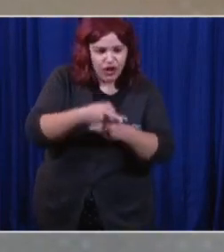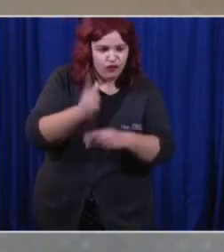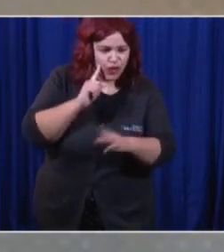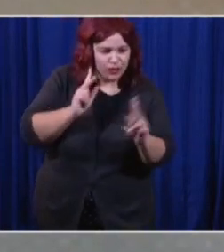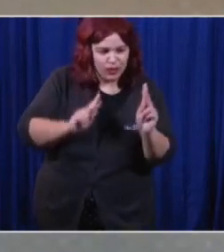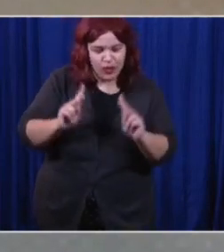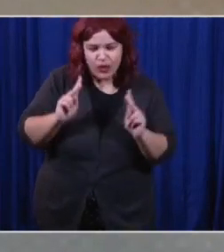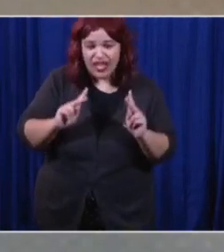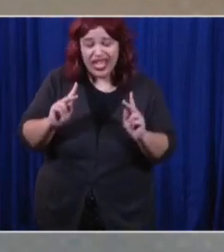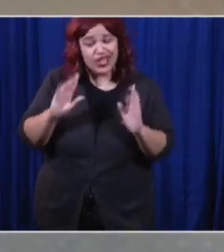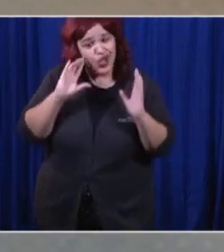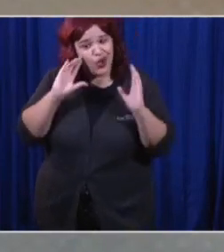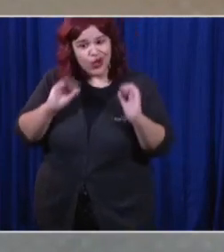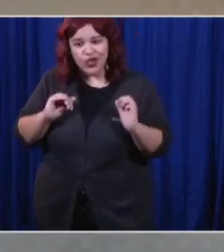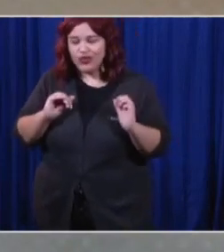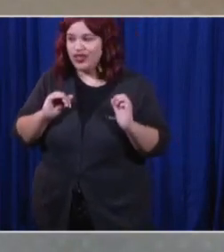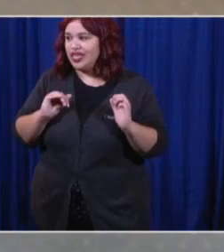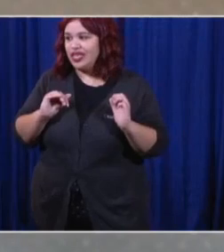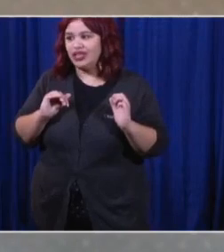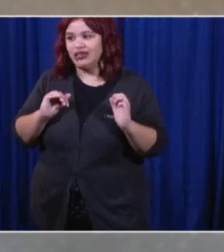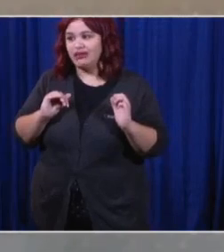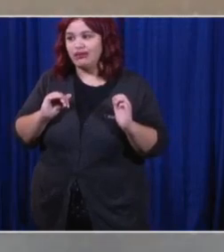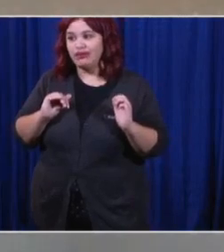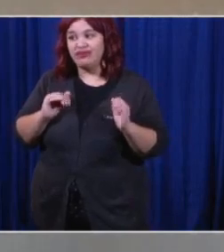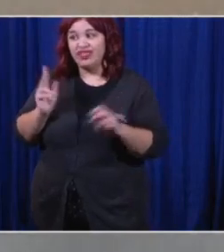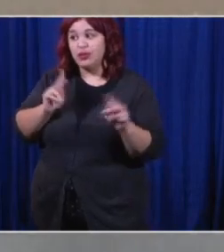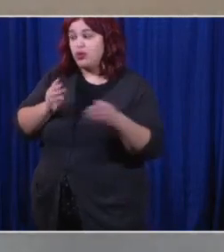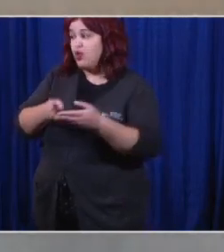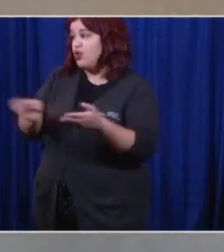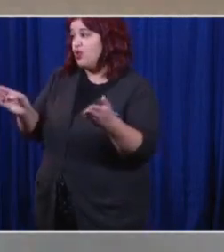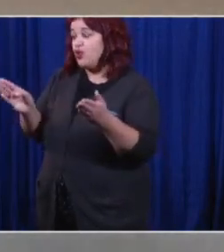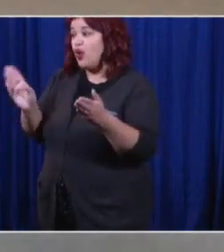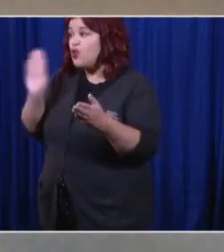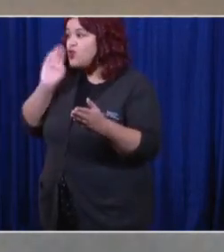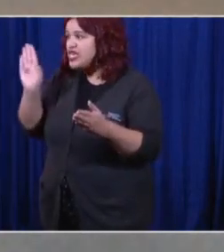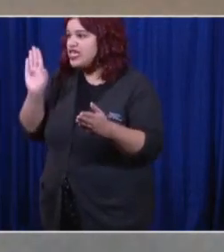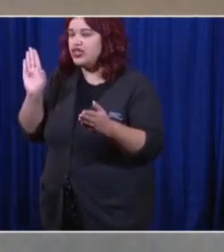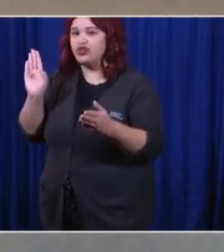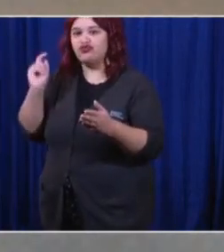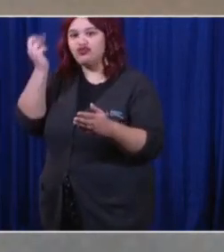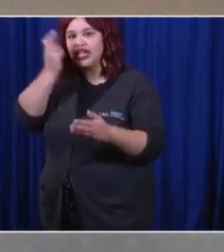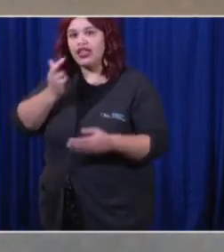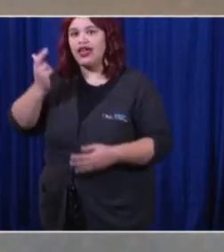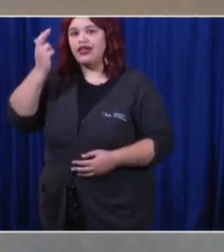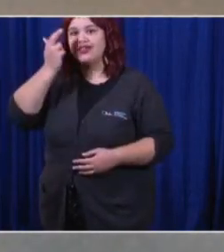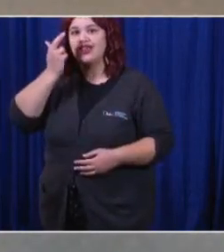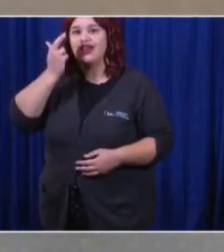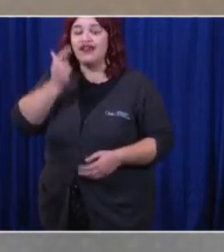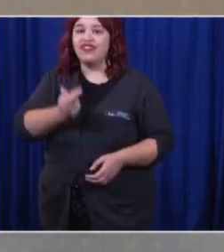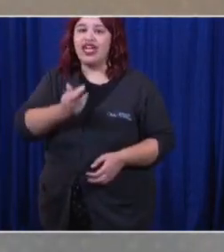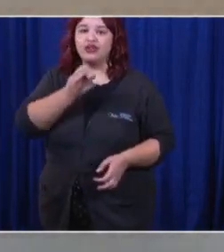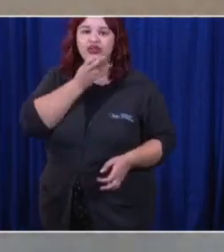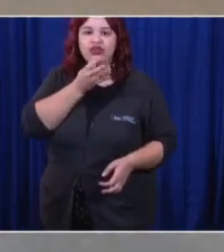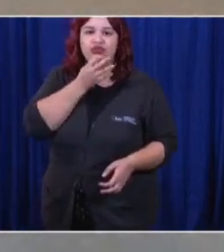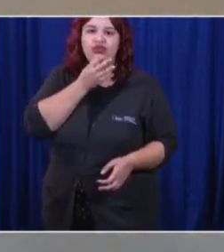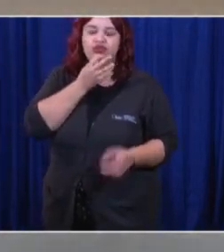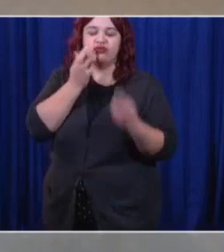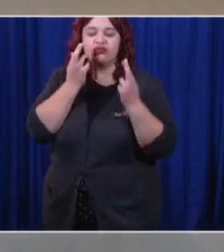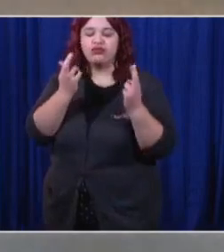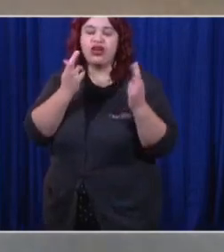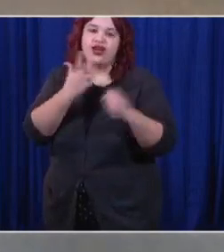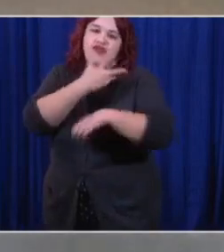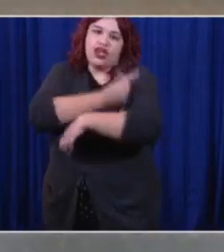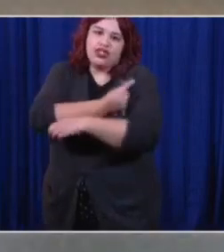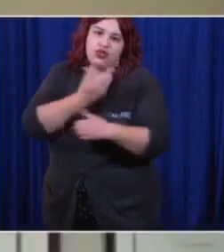people will again double down and look into the future and see that there's an end in sight, and then start to do the things that we've talked